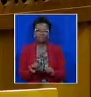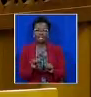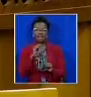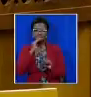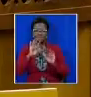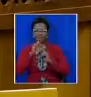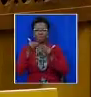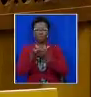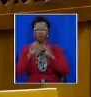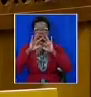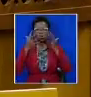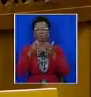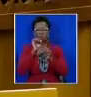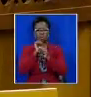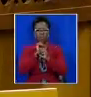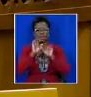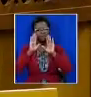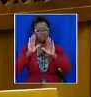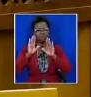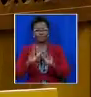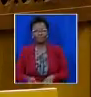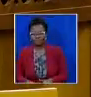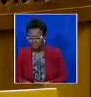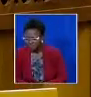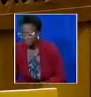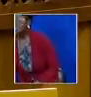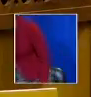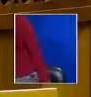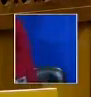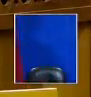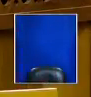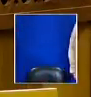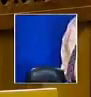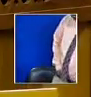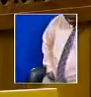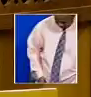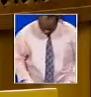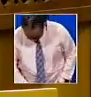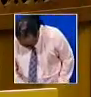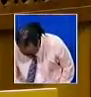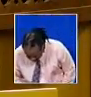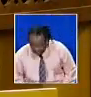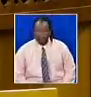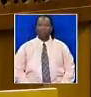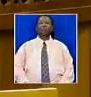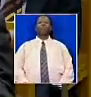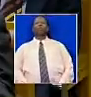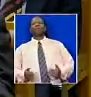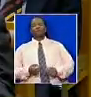integrated global development agenda. Honorable members, I introduce my input